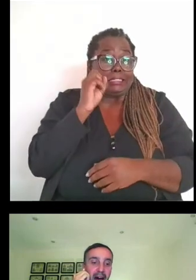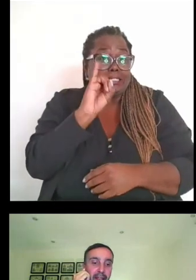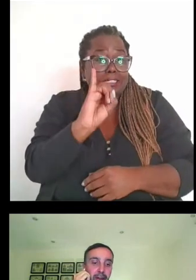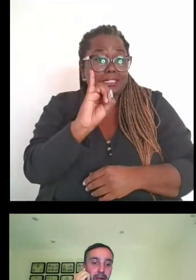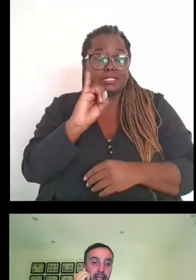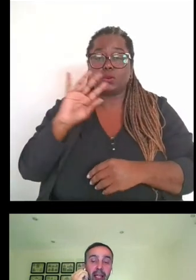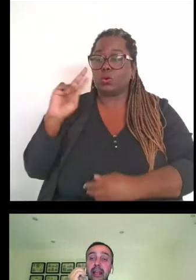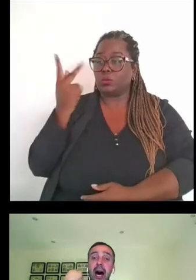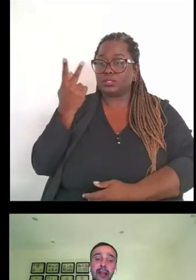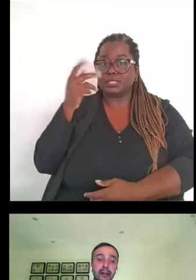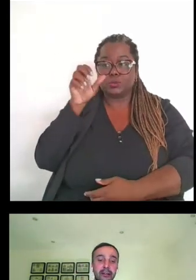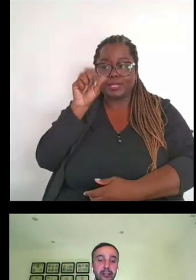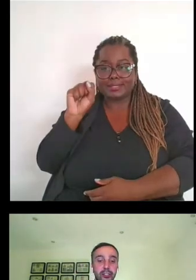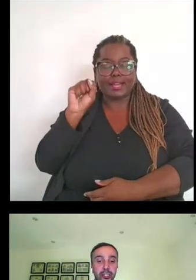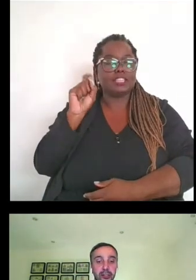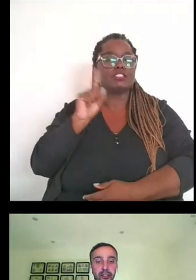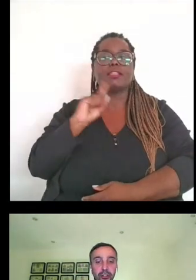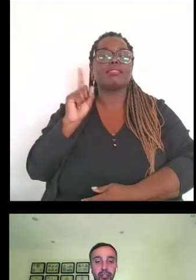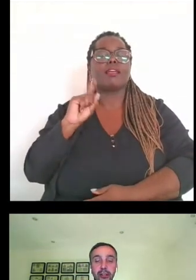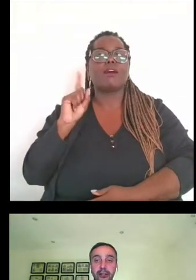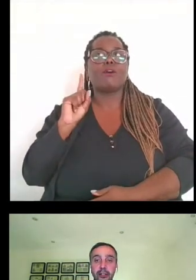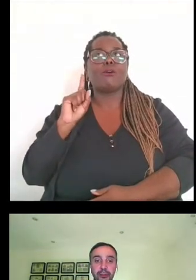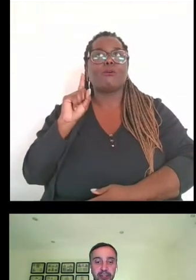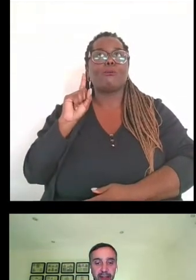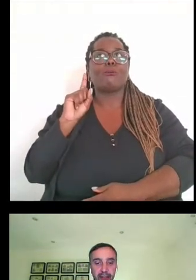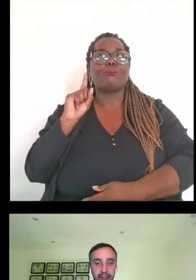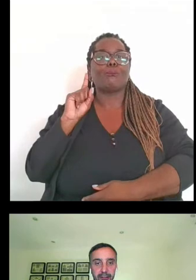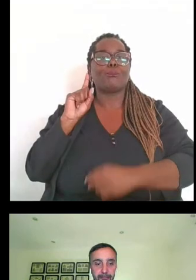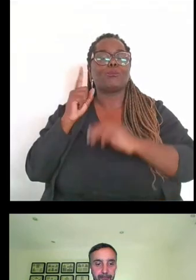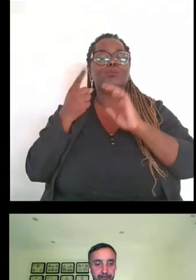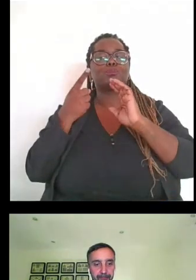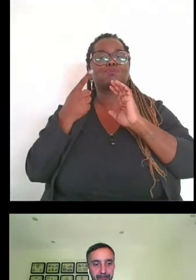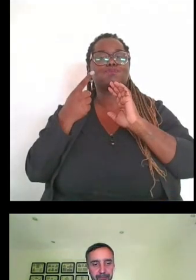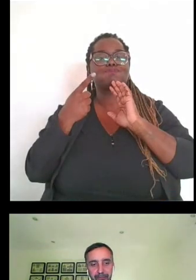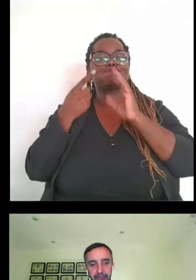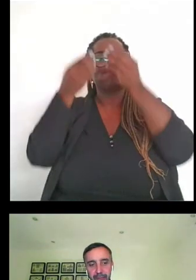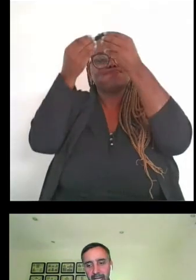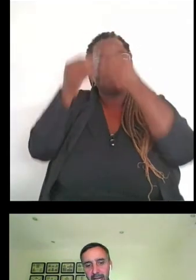not been their undoing in other search social circumstances